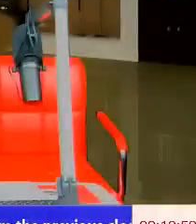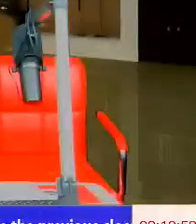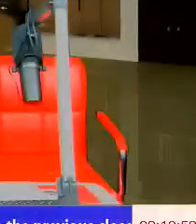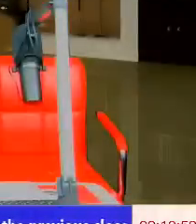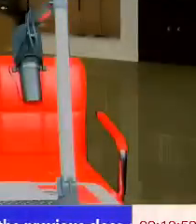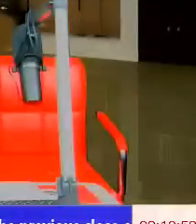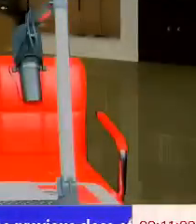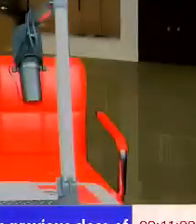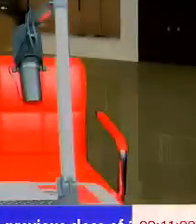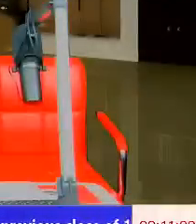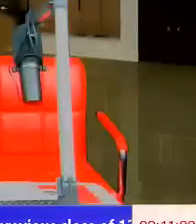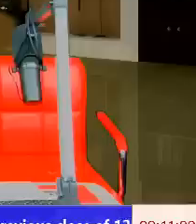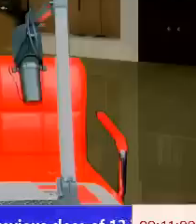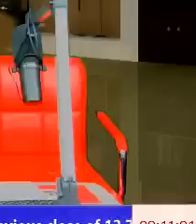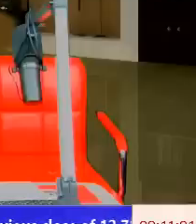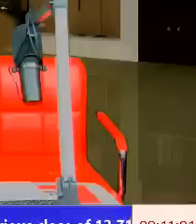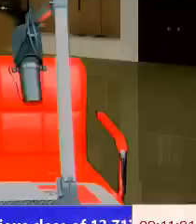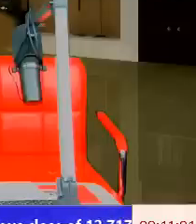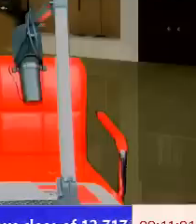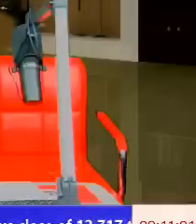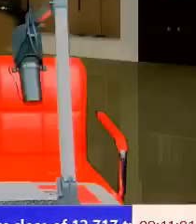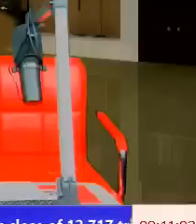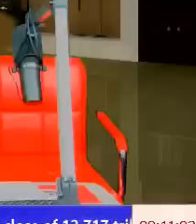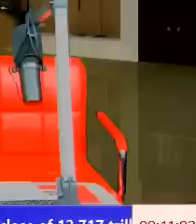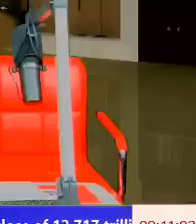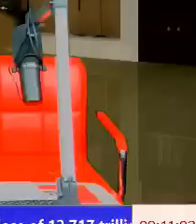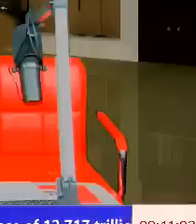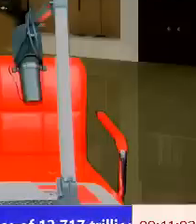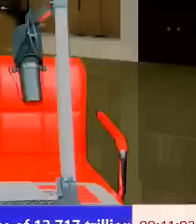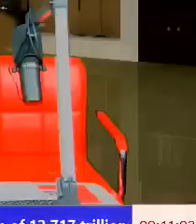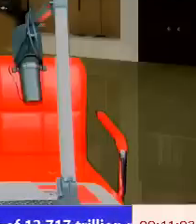Person where they even forcefully come out in teeth.